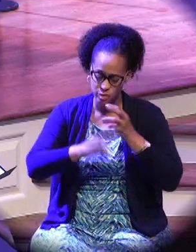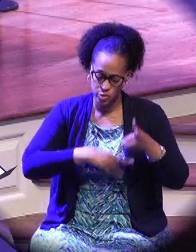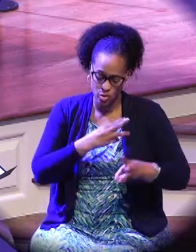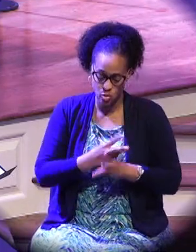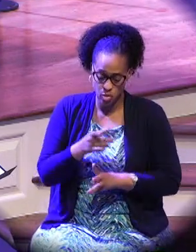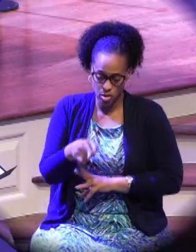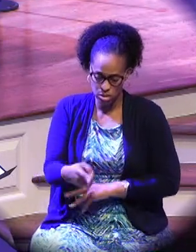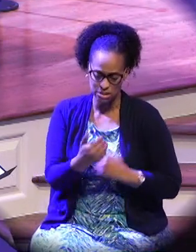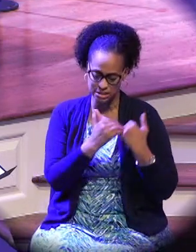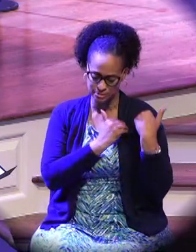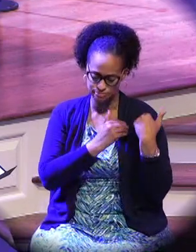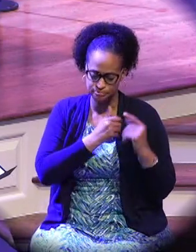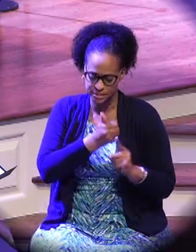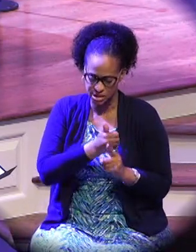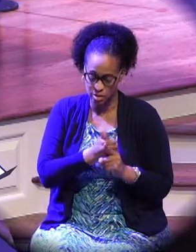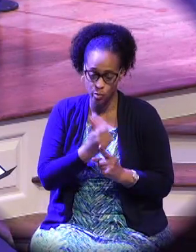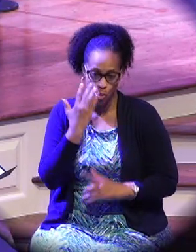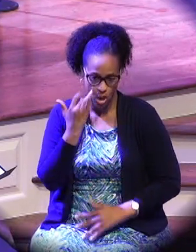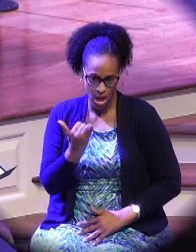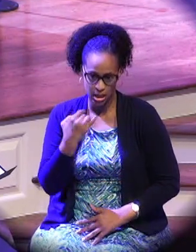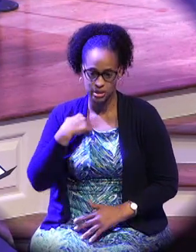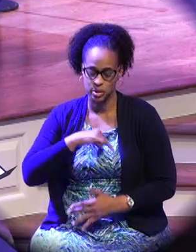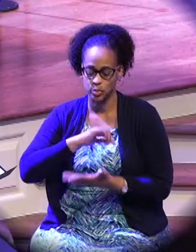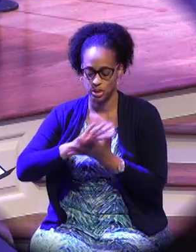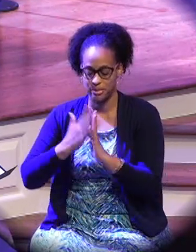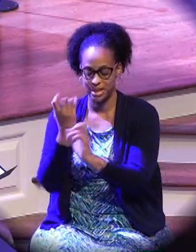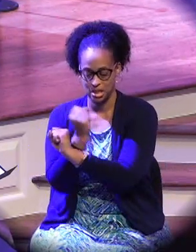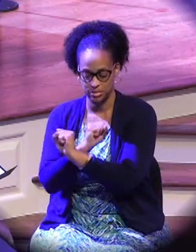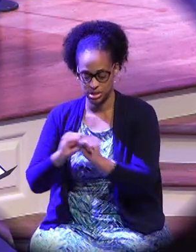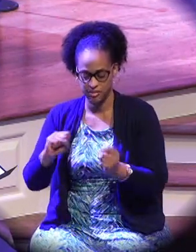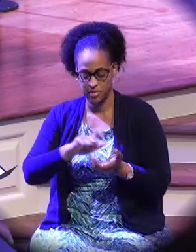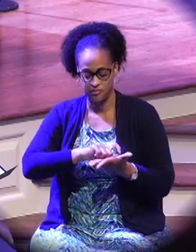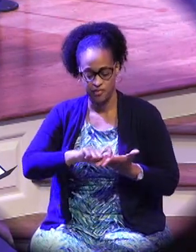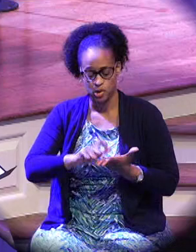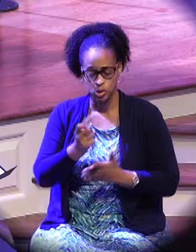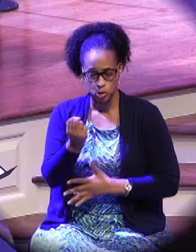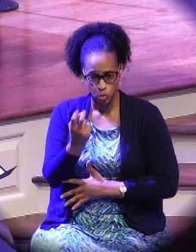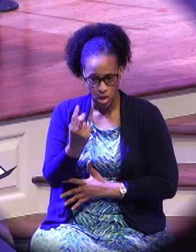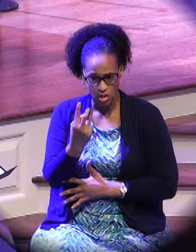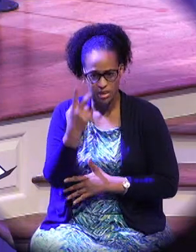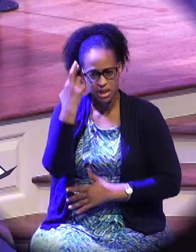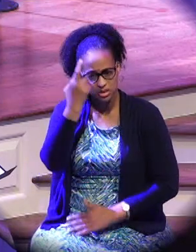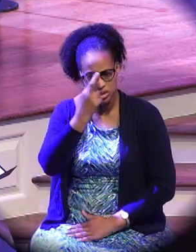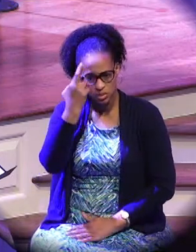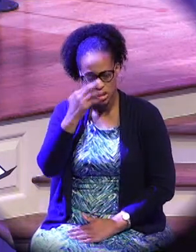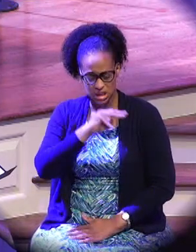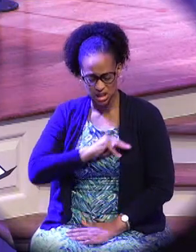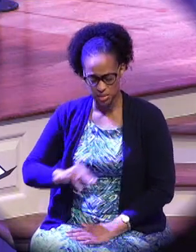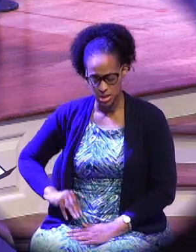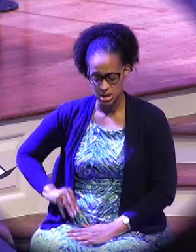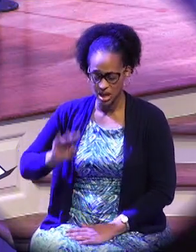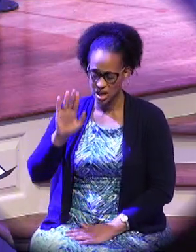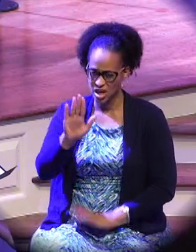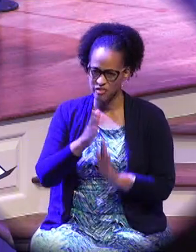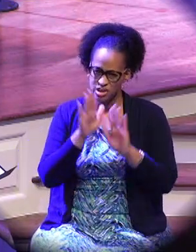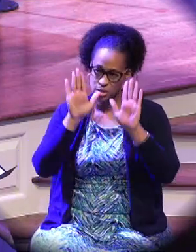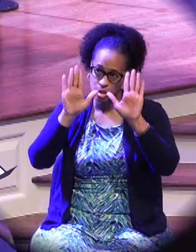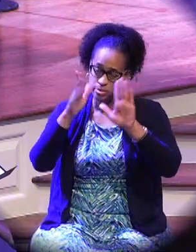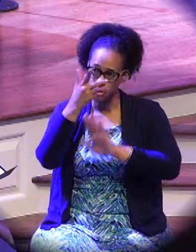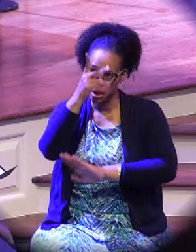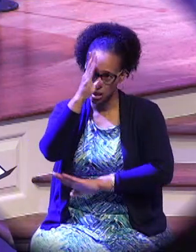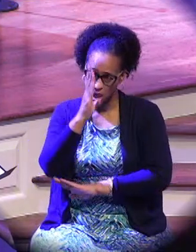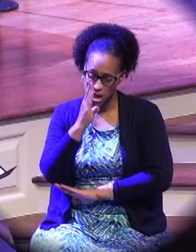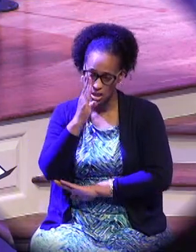himself so that we might be saved. Verse 12 gives the reason for the Messiah's exaltation by God in